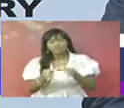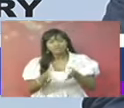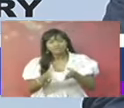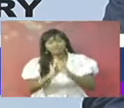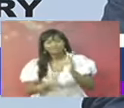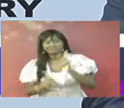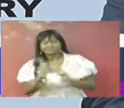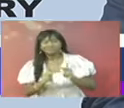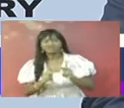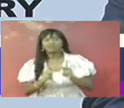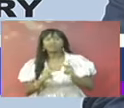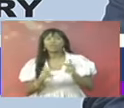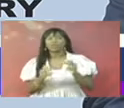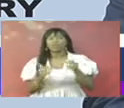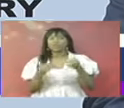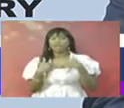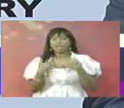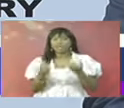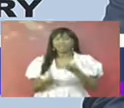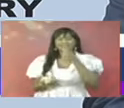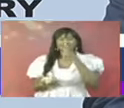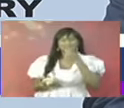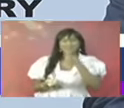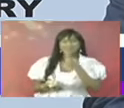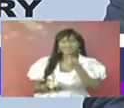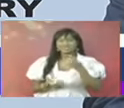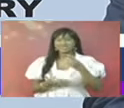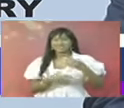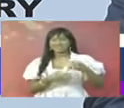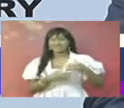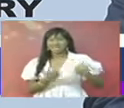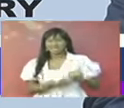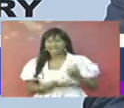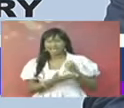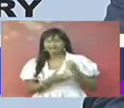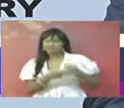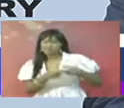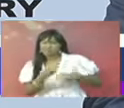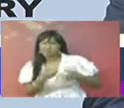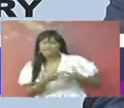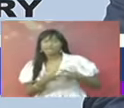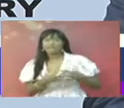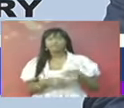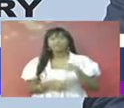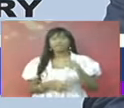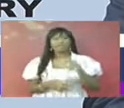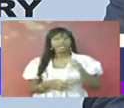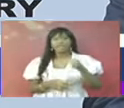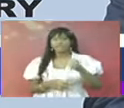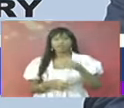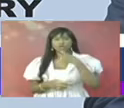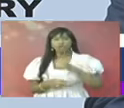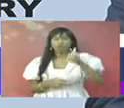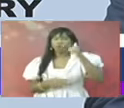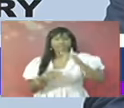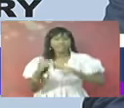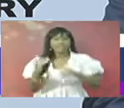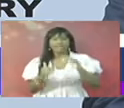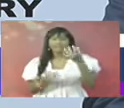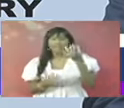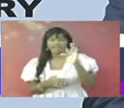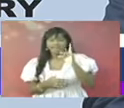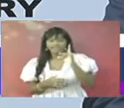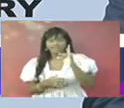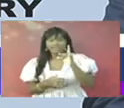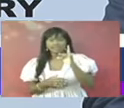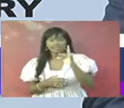have comorbidities. As you know, the RHAs have moved ahead, and they are asking anyone above 18 who are not pregnant, because, as you